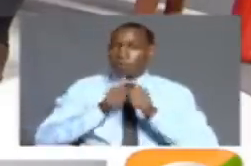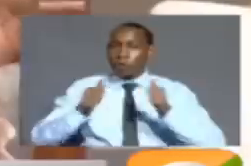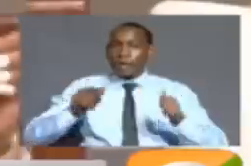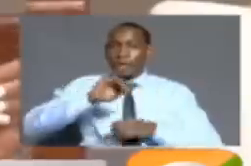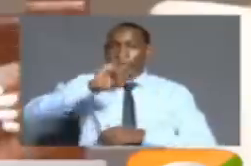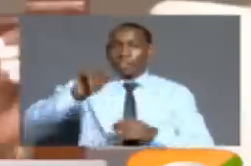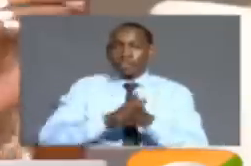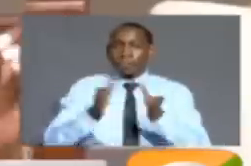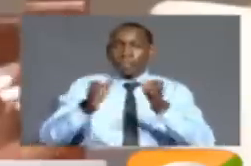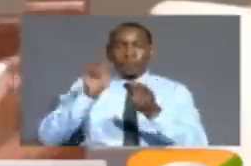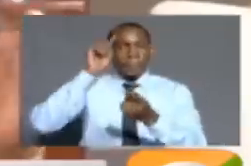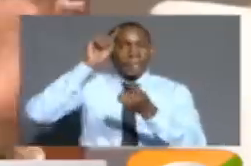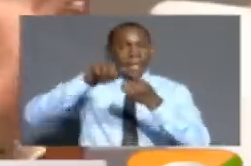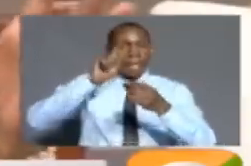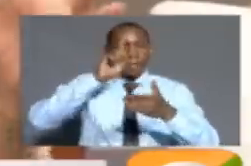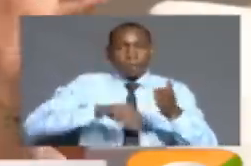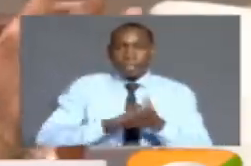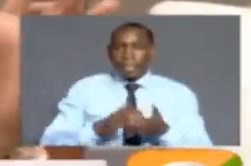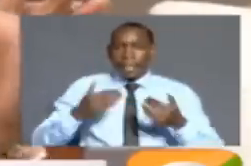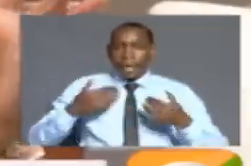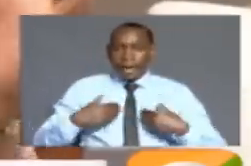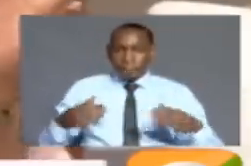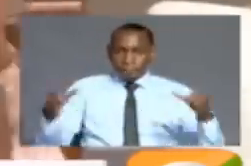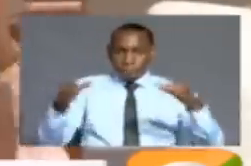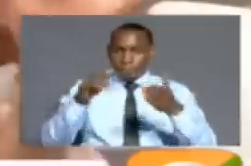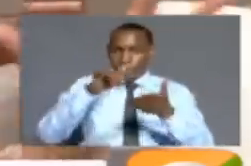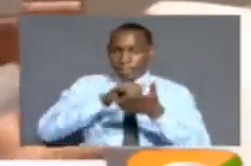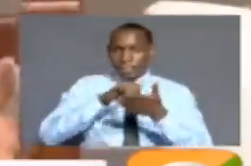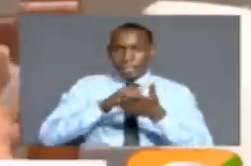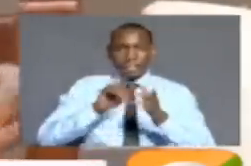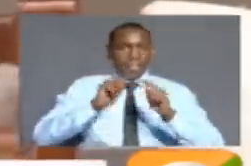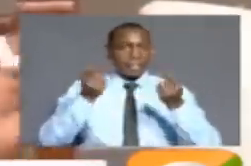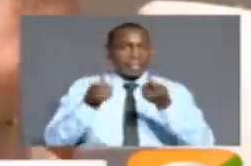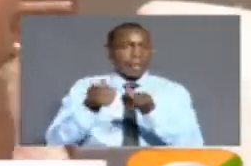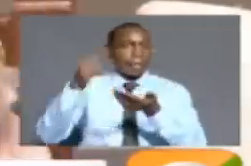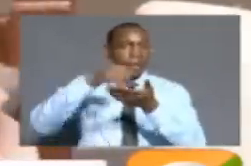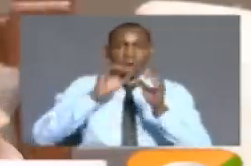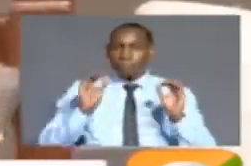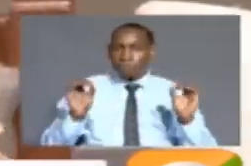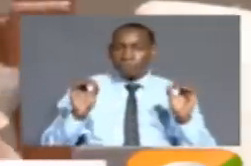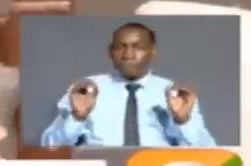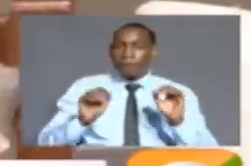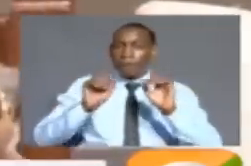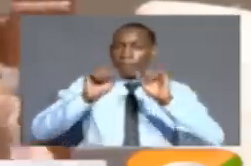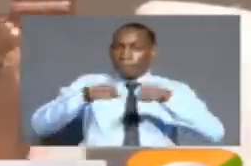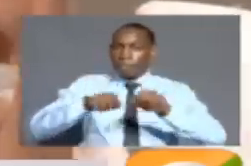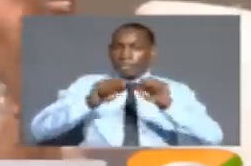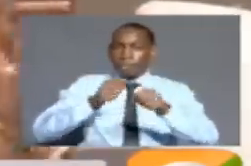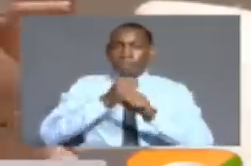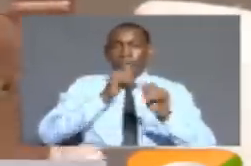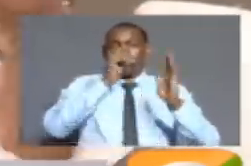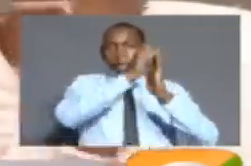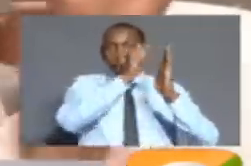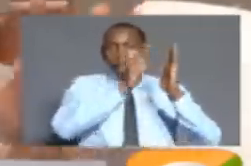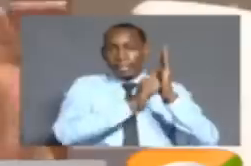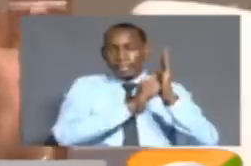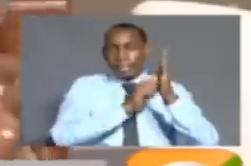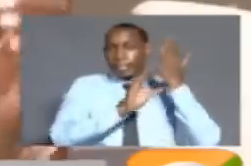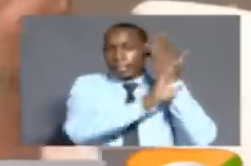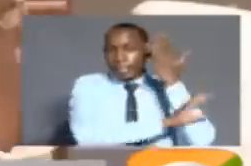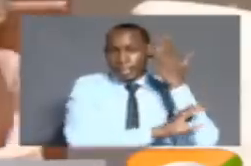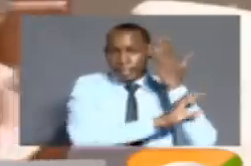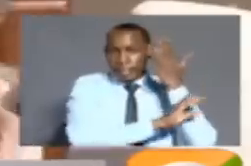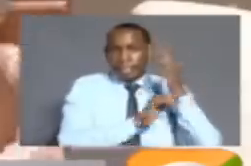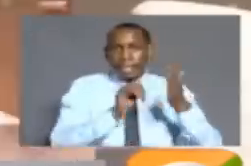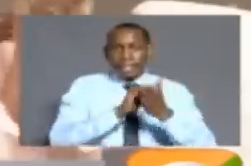Jubilee's purpose is to make sure that we have a party that is not ethnic, that is able to carry the agenda for the country,